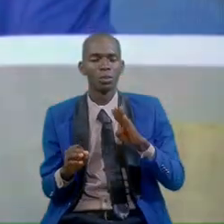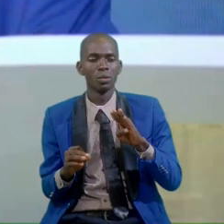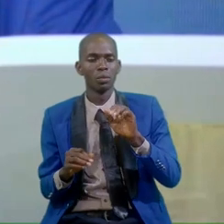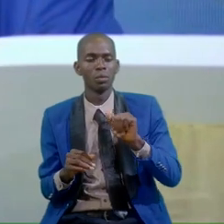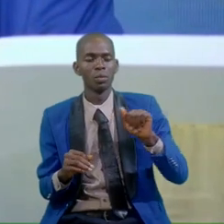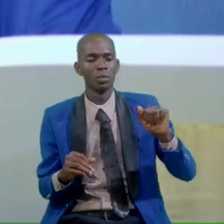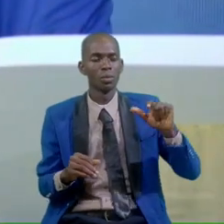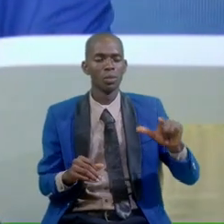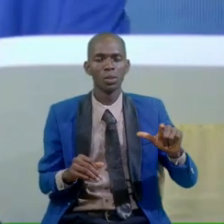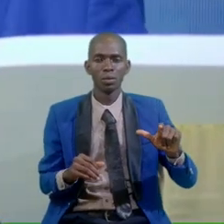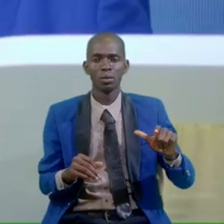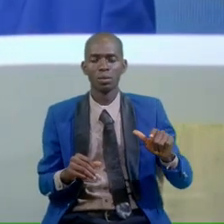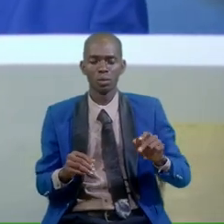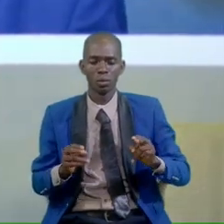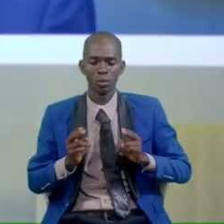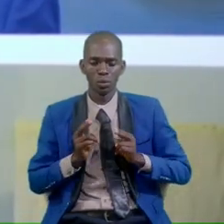depraved human spirit.